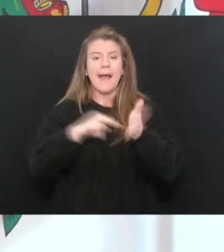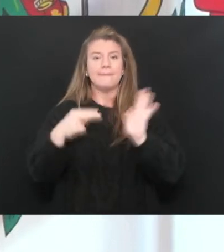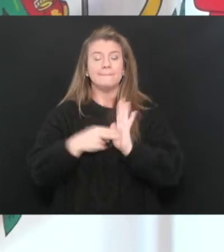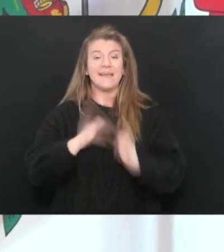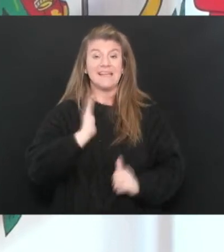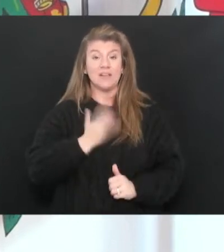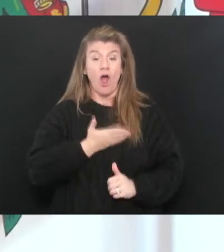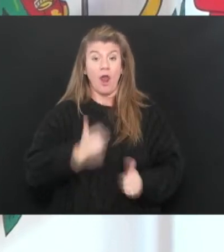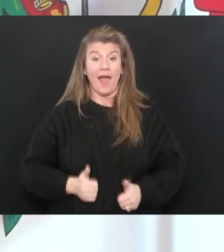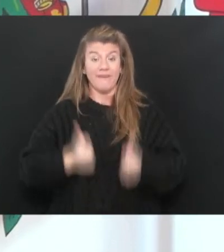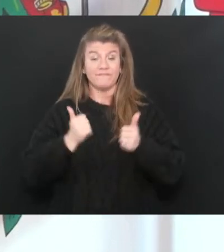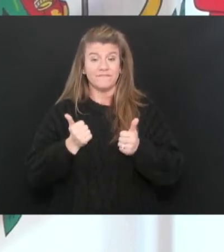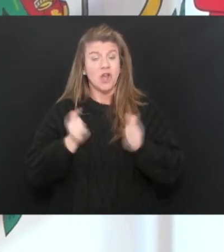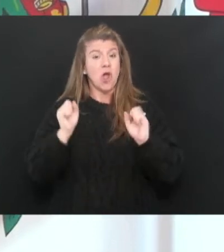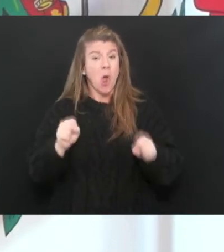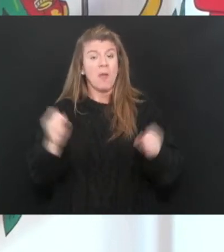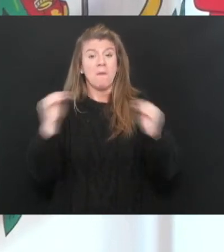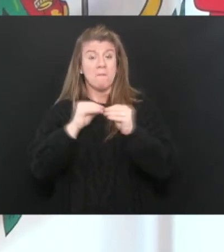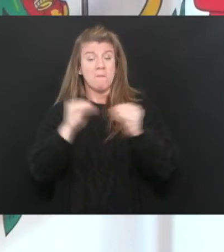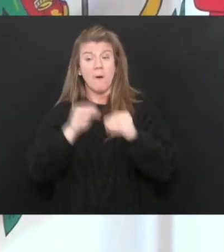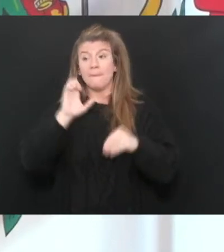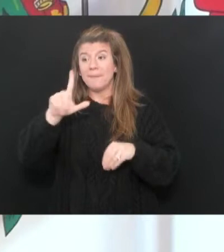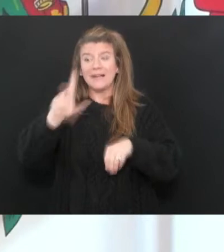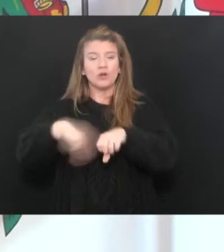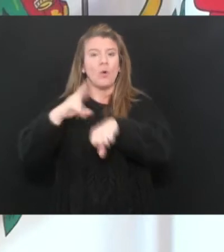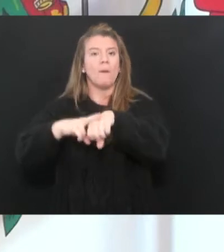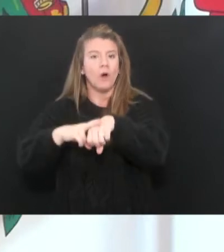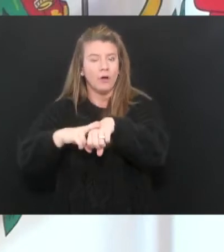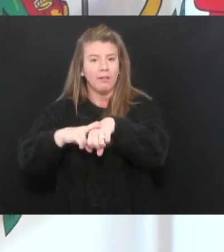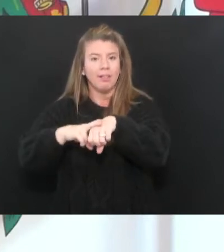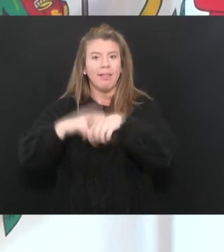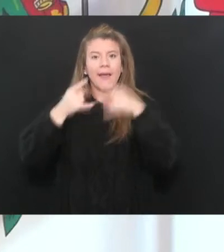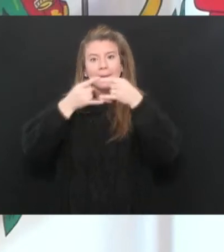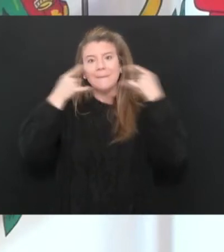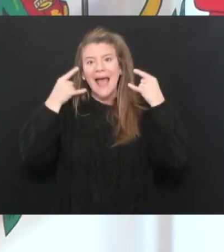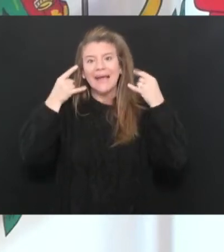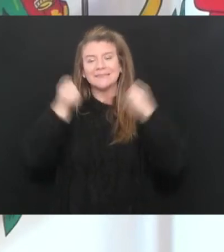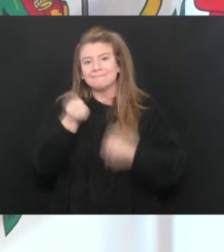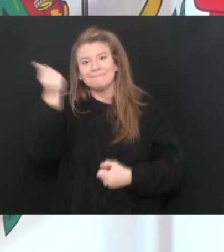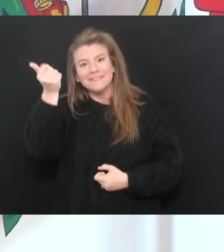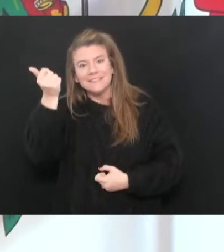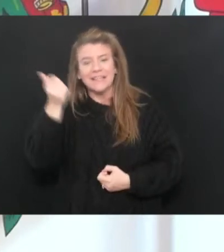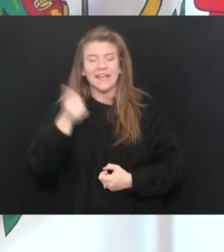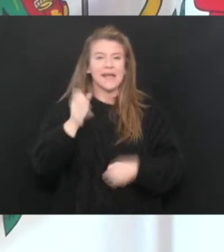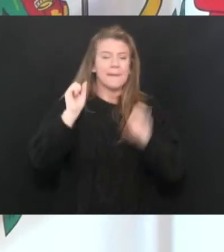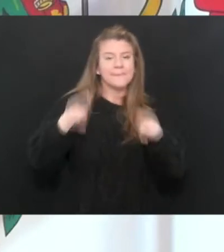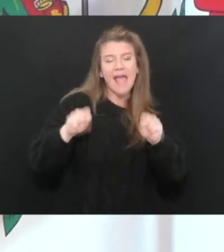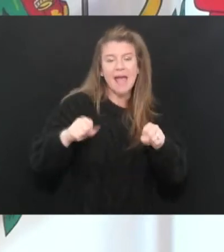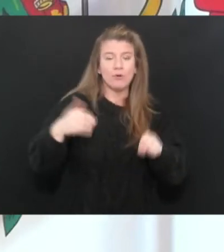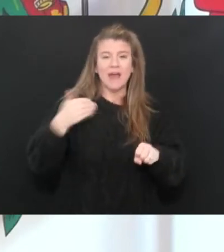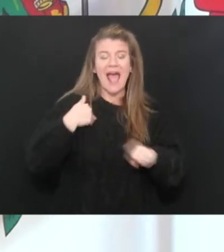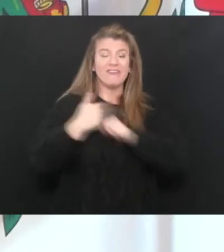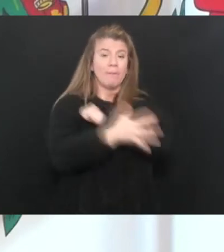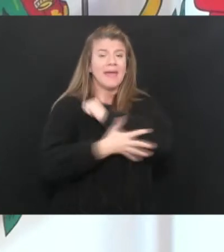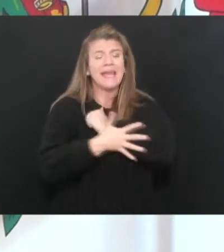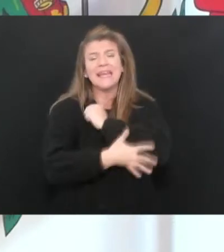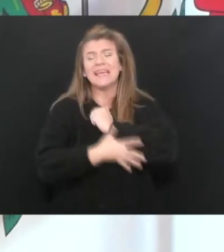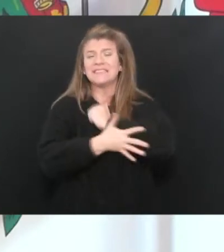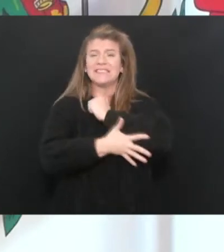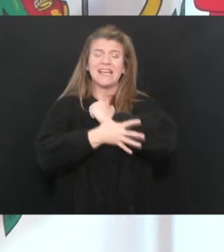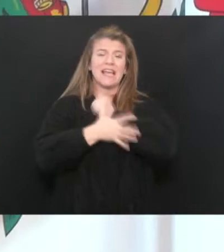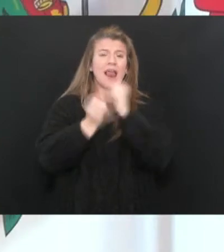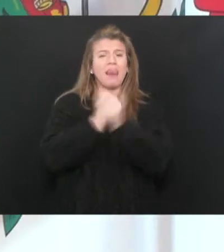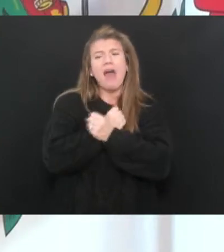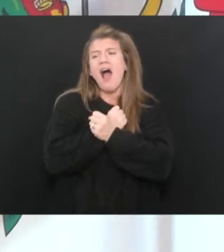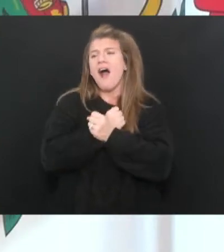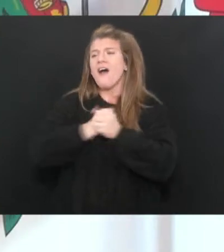rid of masks, to absolutely have our lives back to normalcy, to be able to be having picnics and